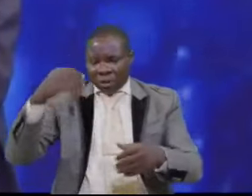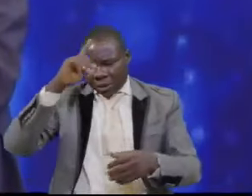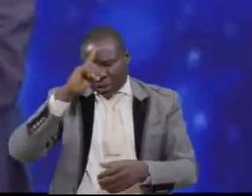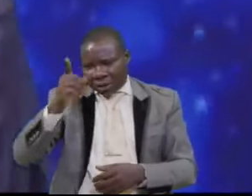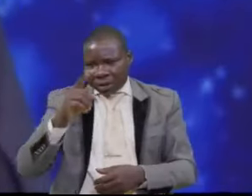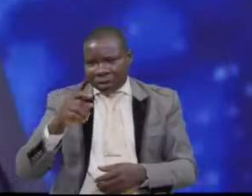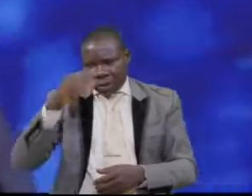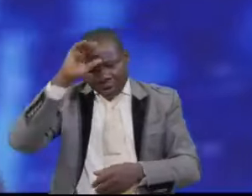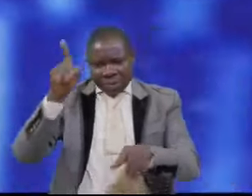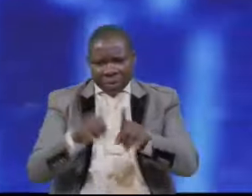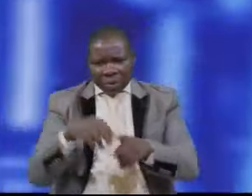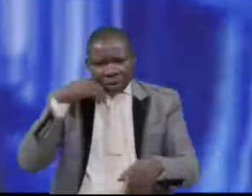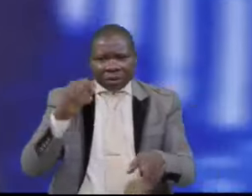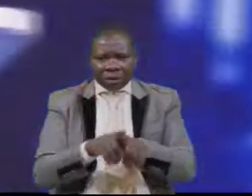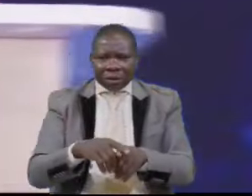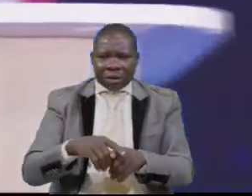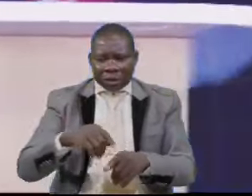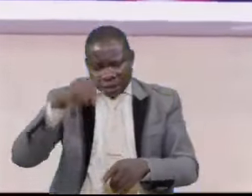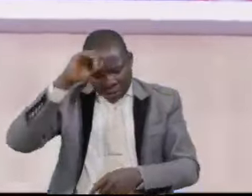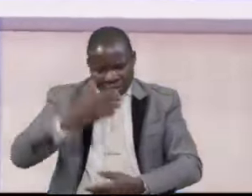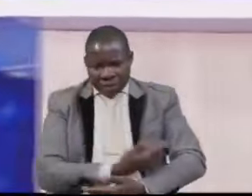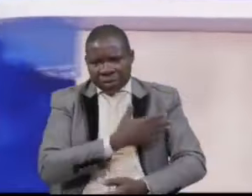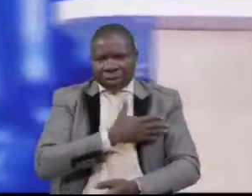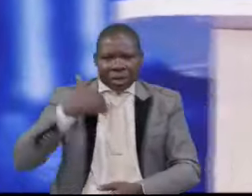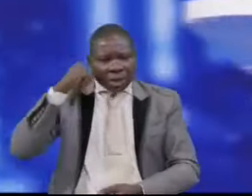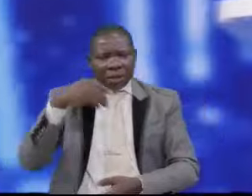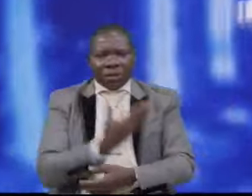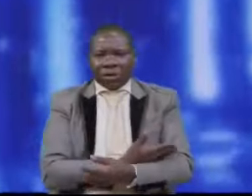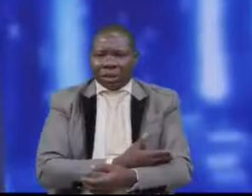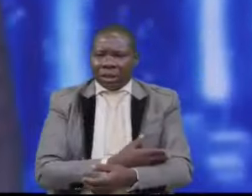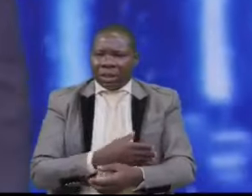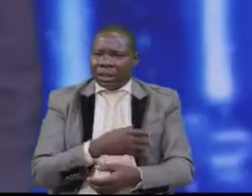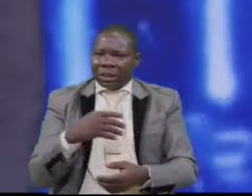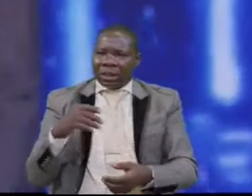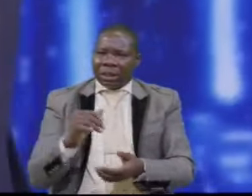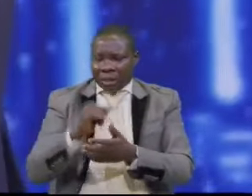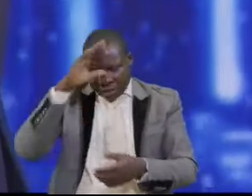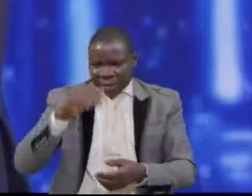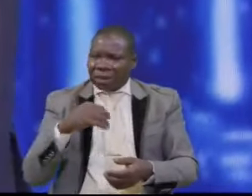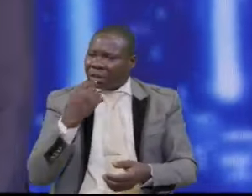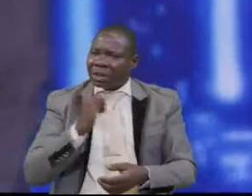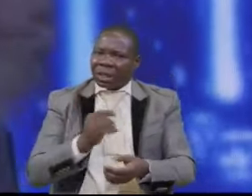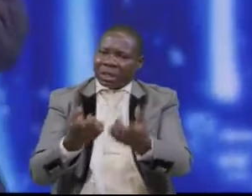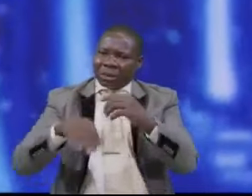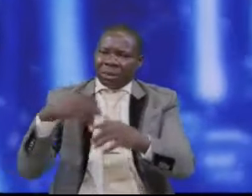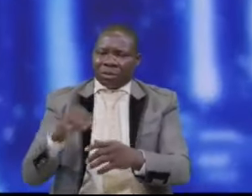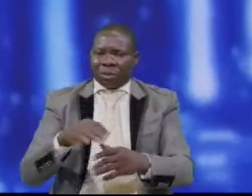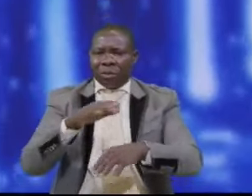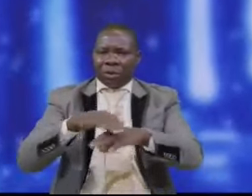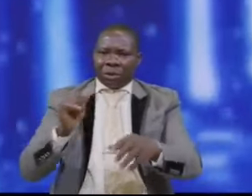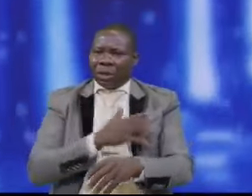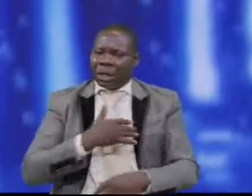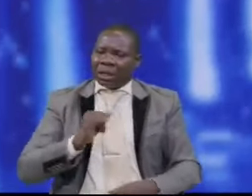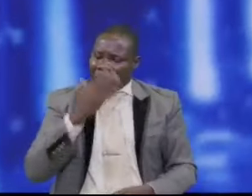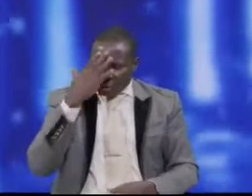took the initiative. That lady said, I came out of college and I knew that only about